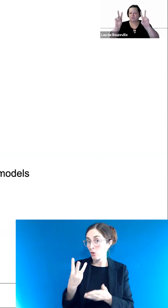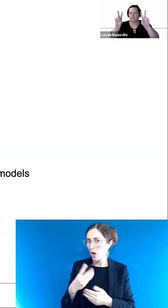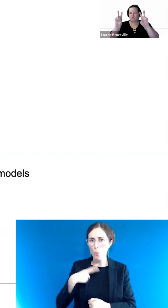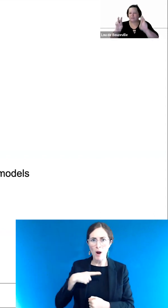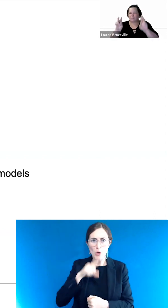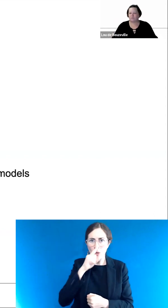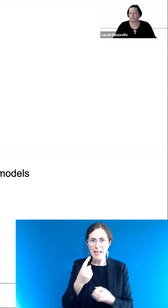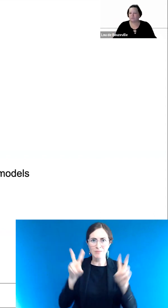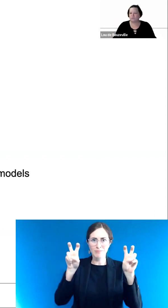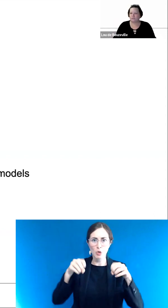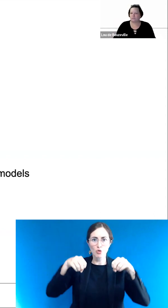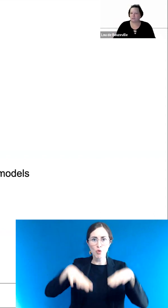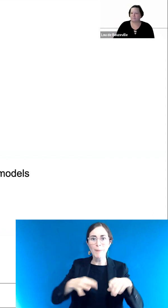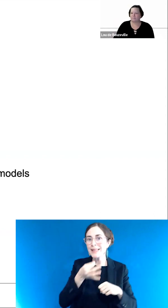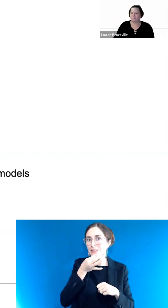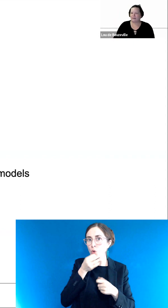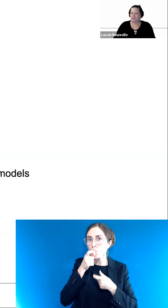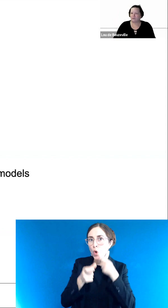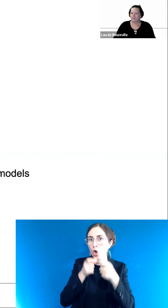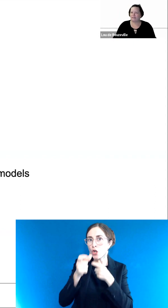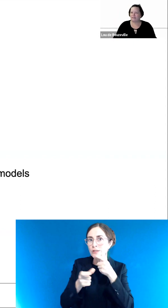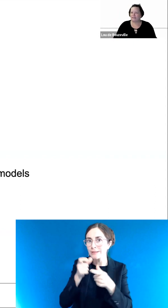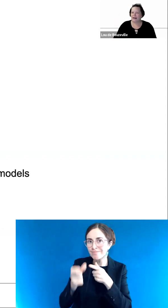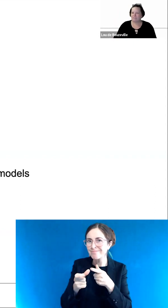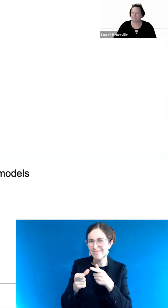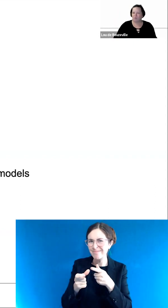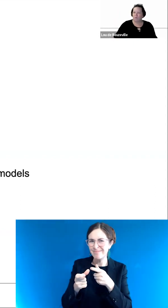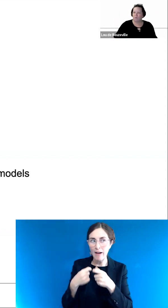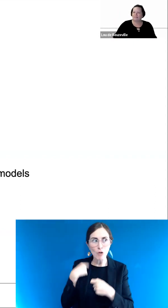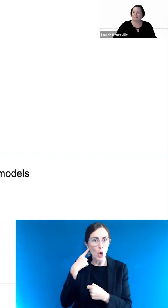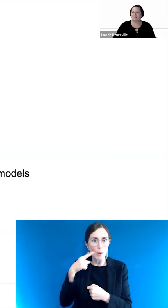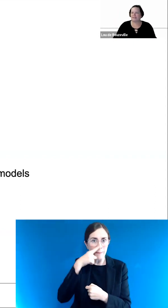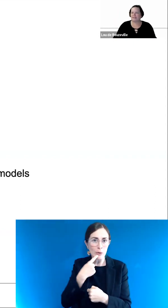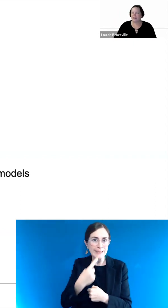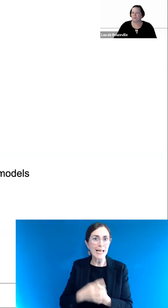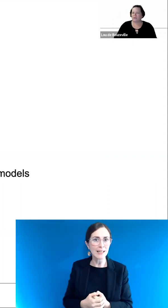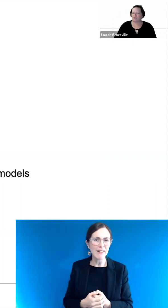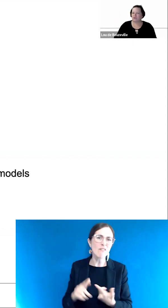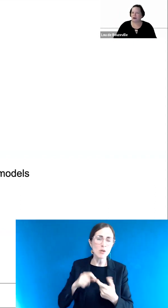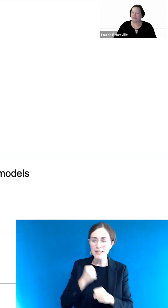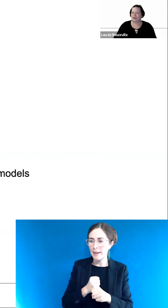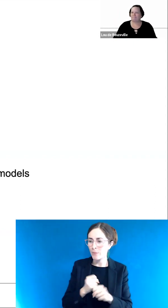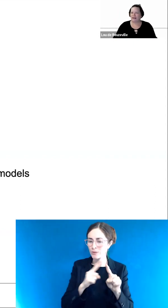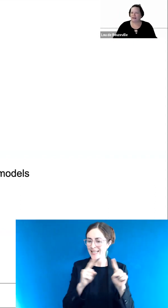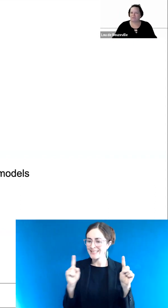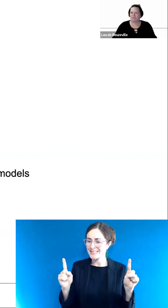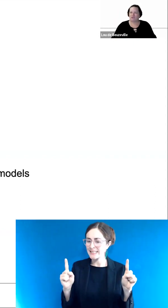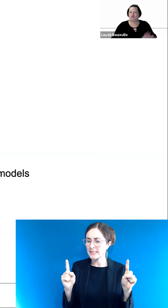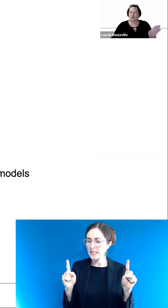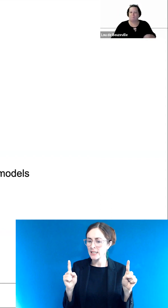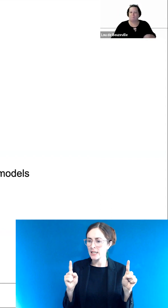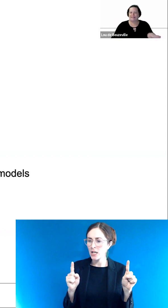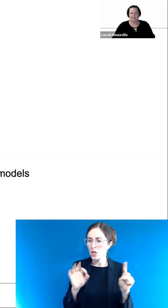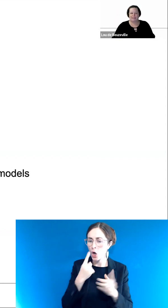just drop the little words, which is something that I've heard more than once, like when you're trying to sign, you don't